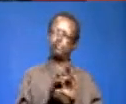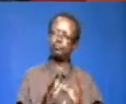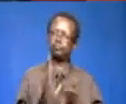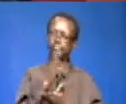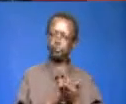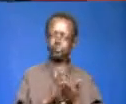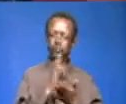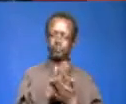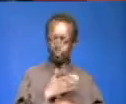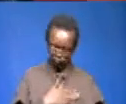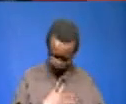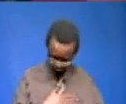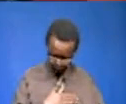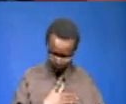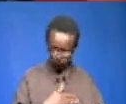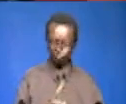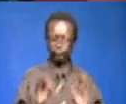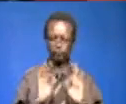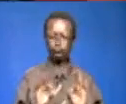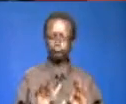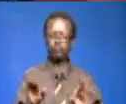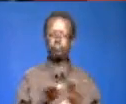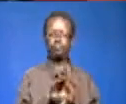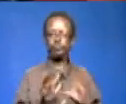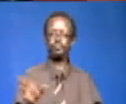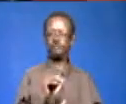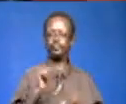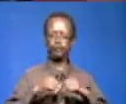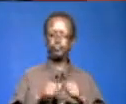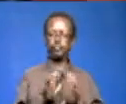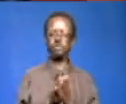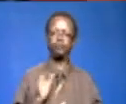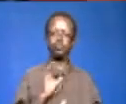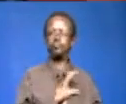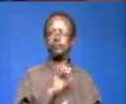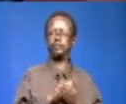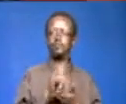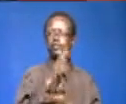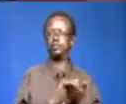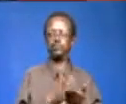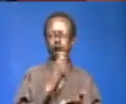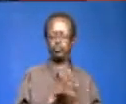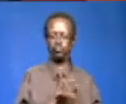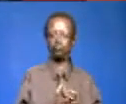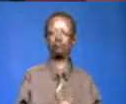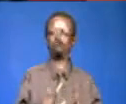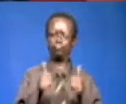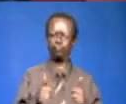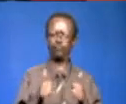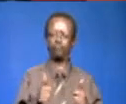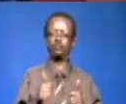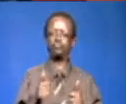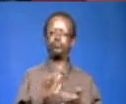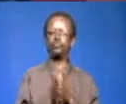distinguished, outstanding members, Madam Speaker, and I agree with the committee that some of them merit to be cabinet ministers, and